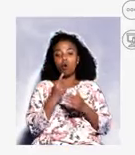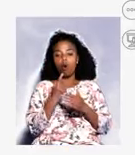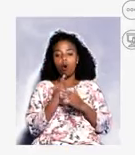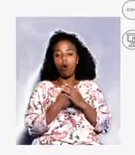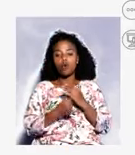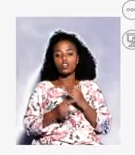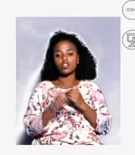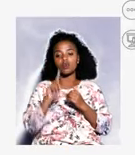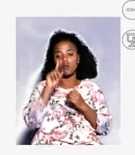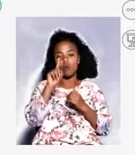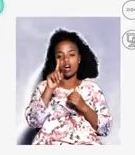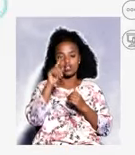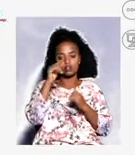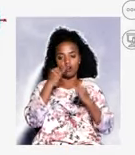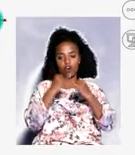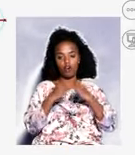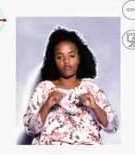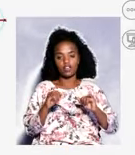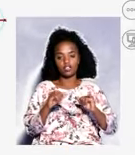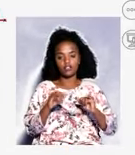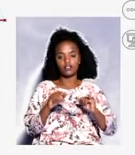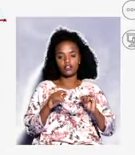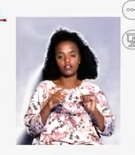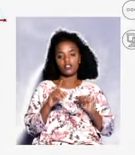have only 1 over